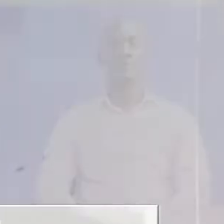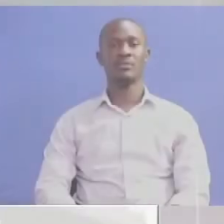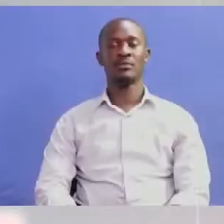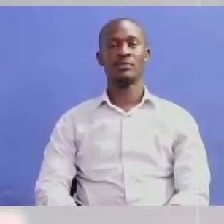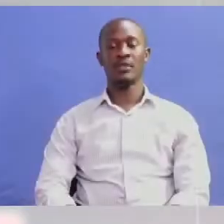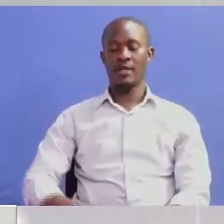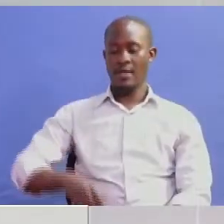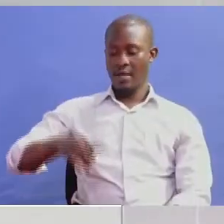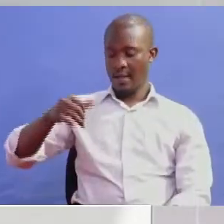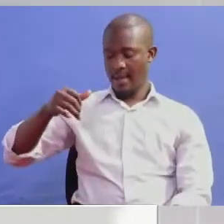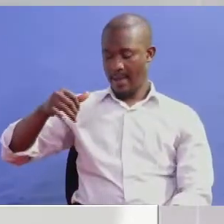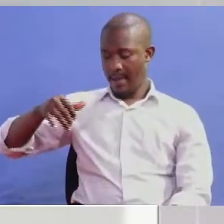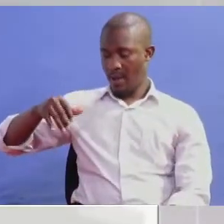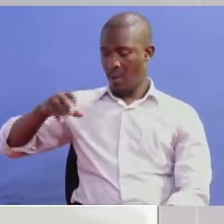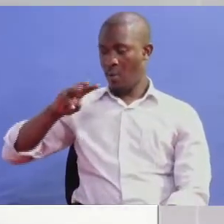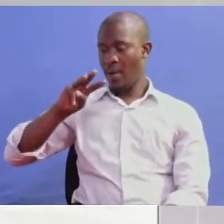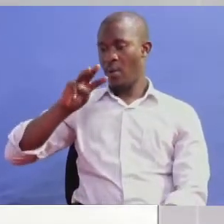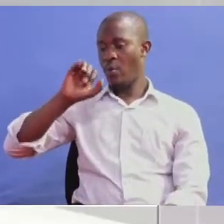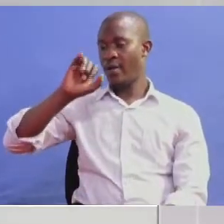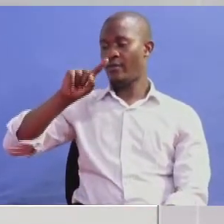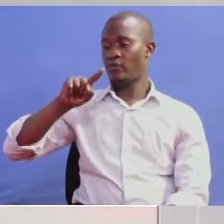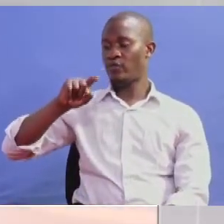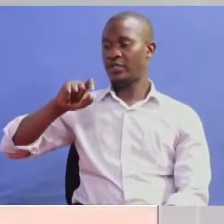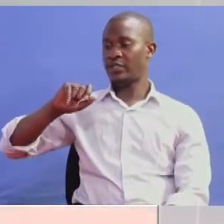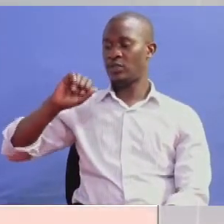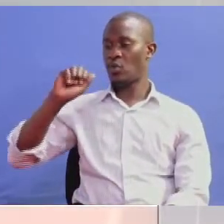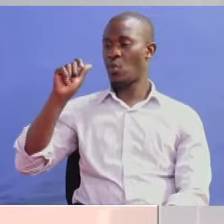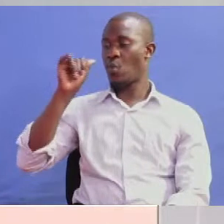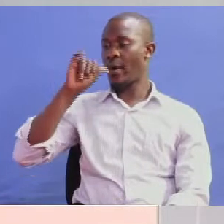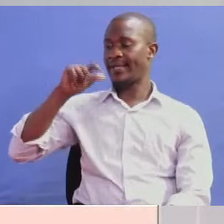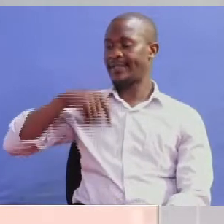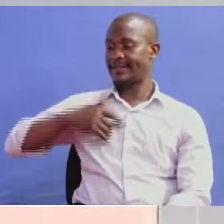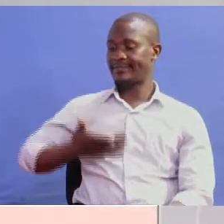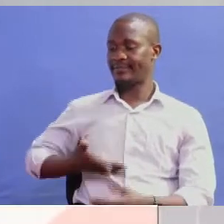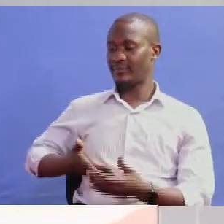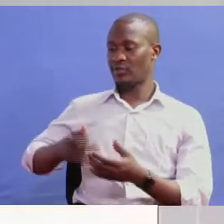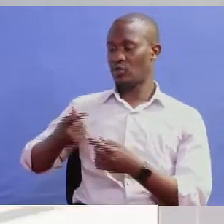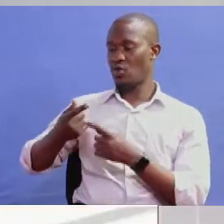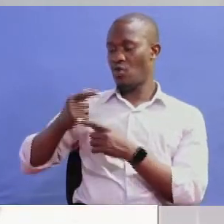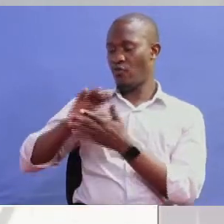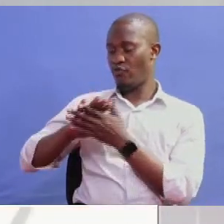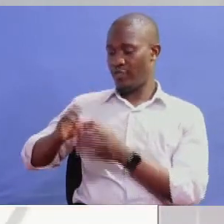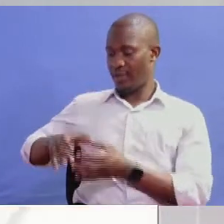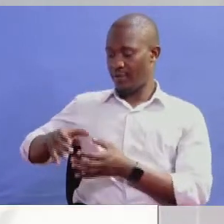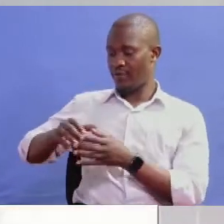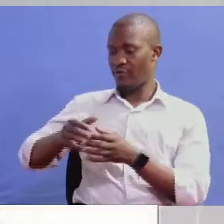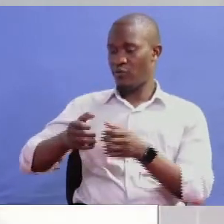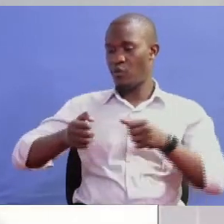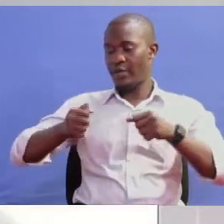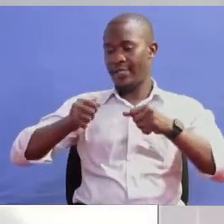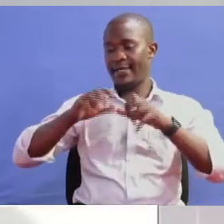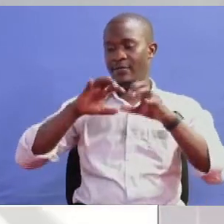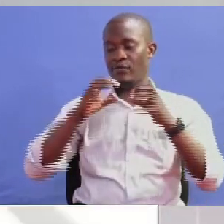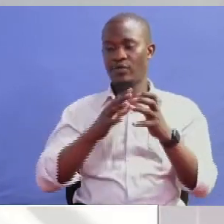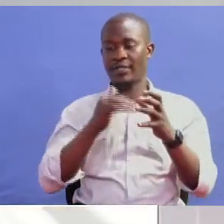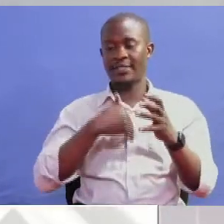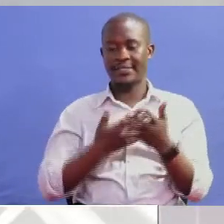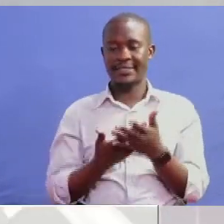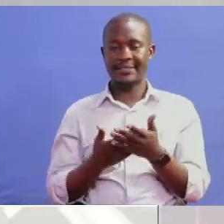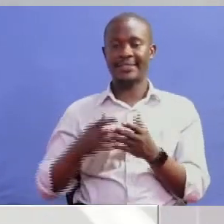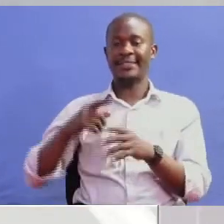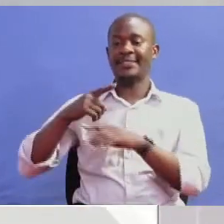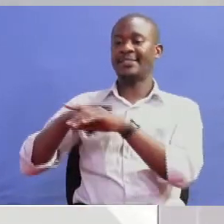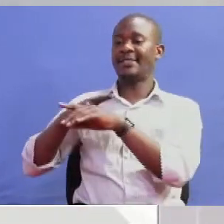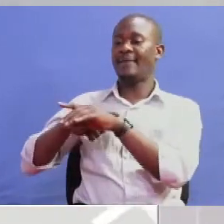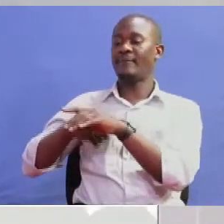And finally, Wales thrashed Australia 40-6 in matchday 4 in the Rugby World Cup Group C action at the Olympic